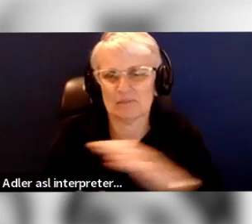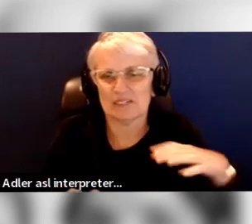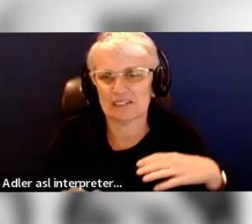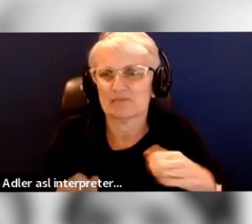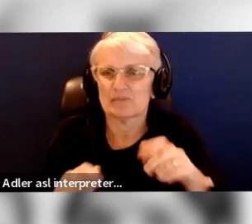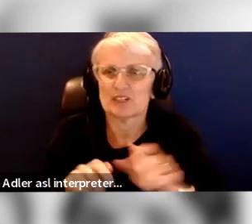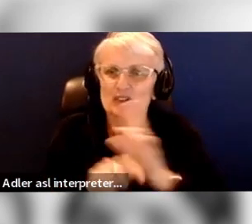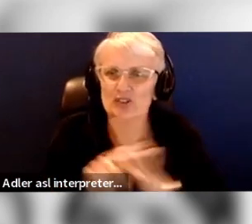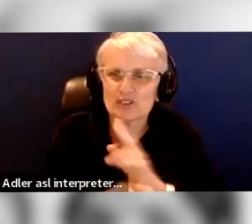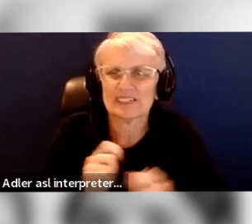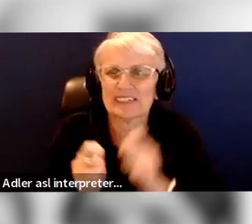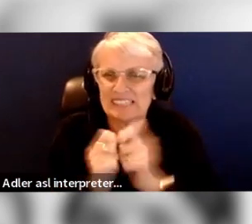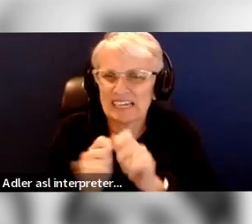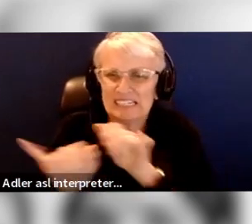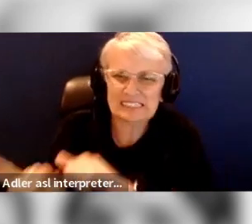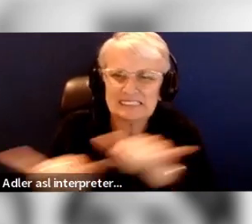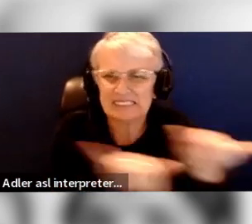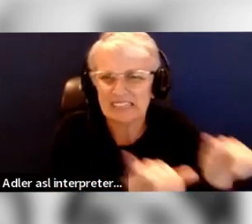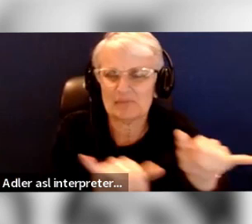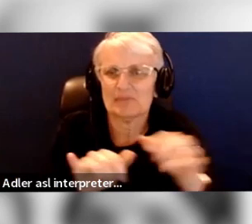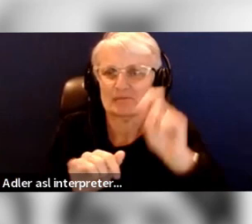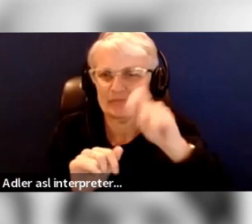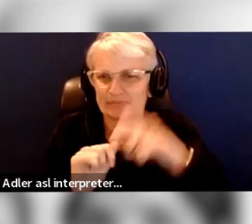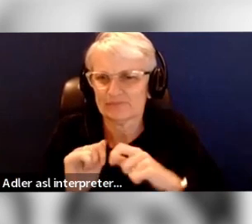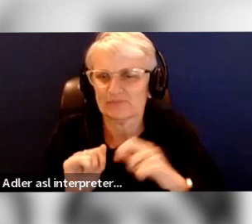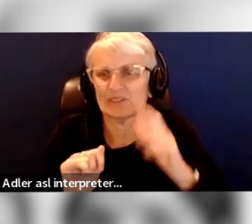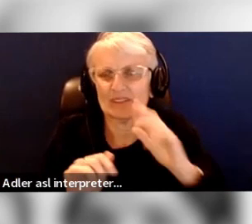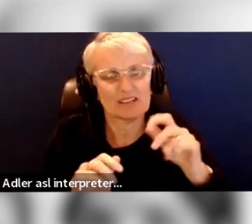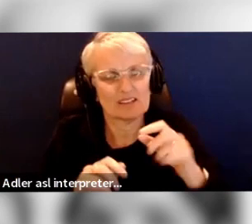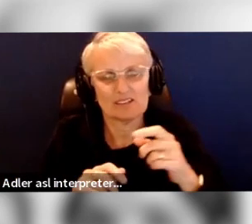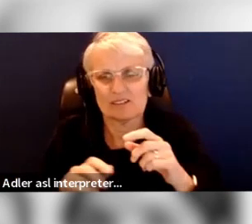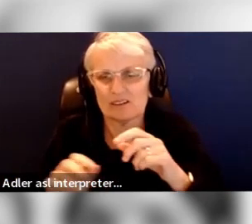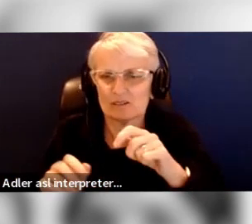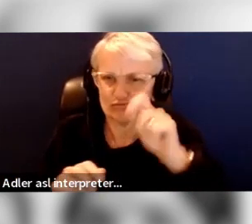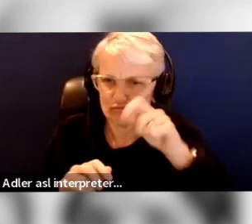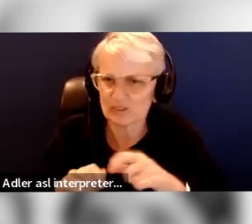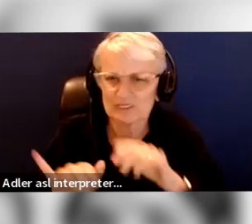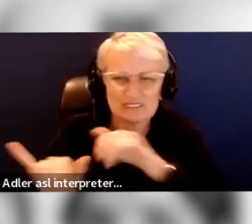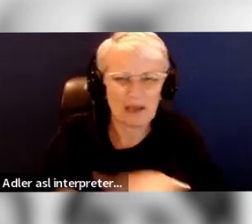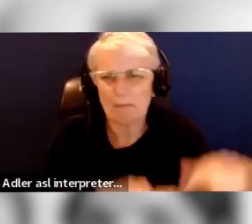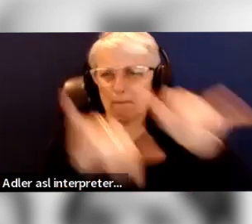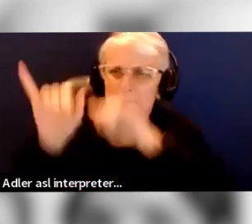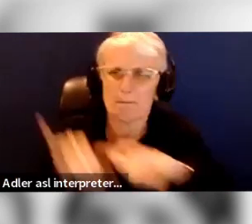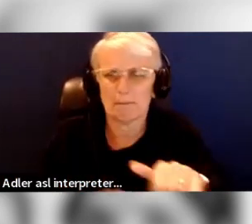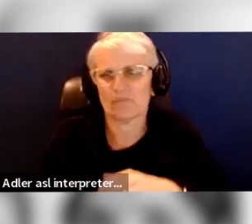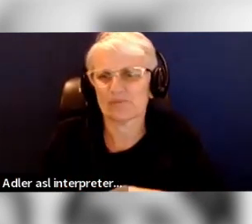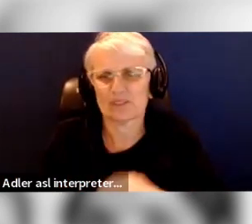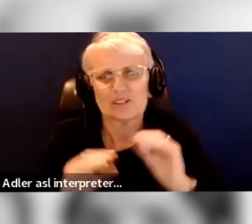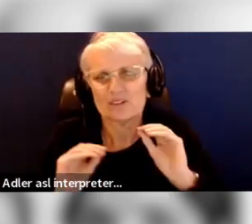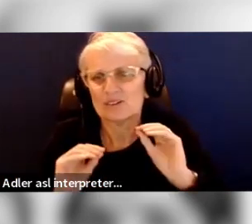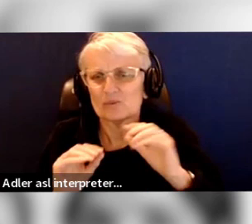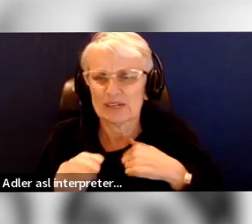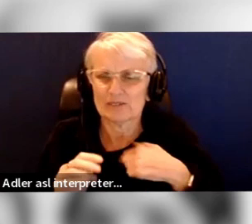the exact same rubric and are scoring the applications in the same way. And we've done that to remove as much bias